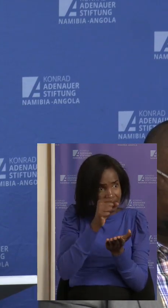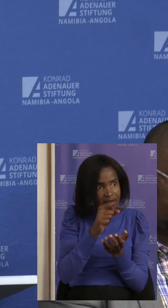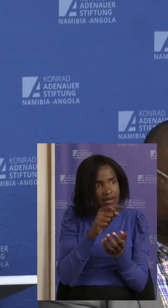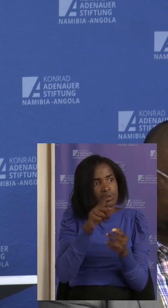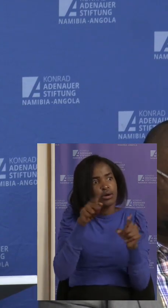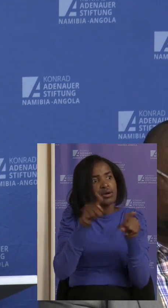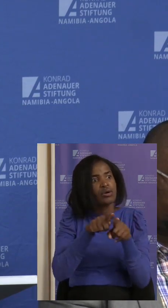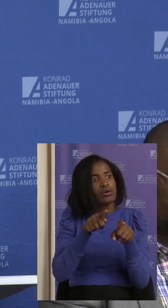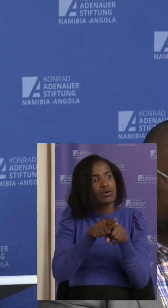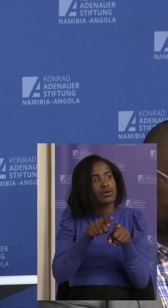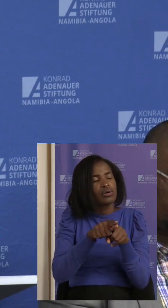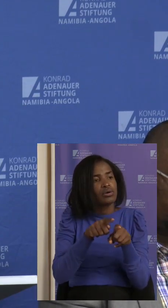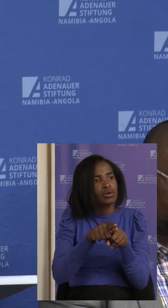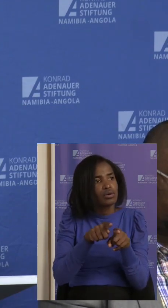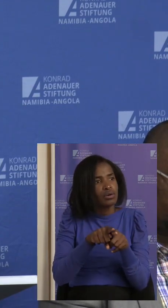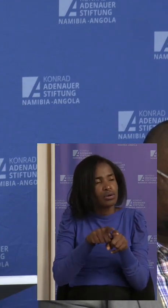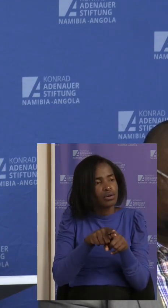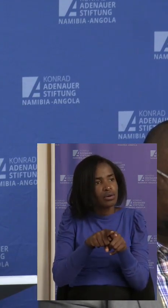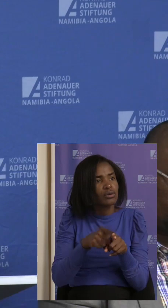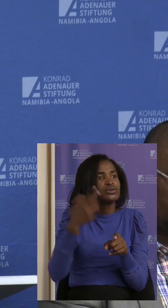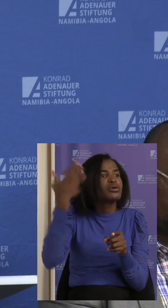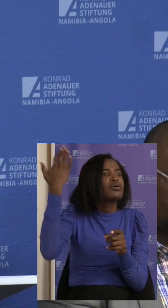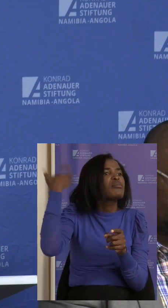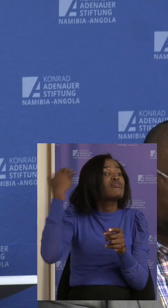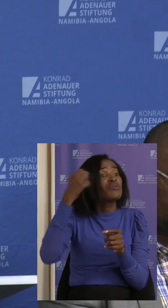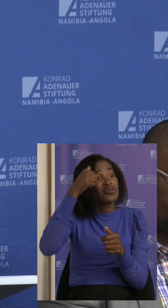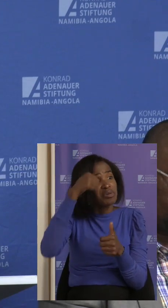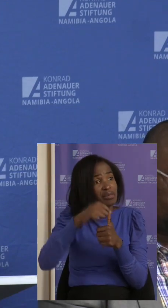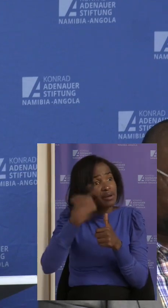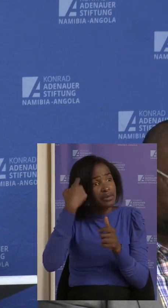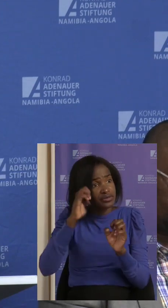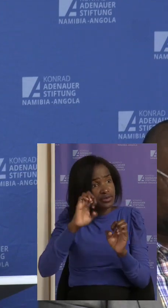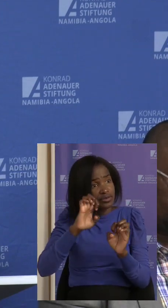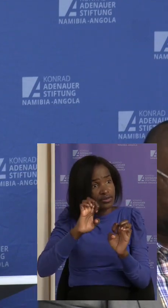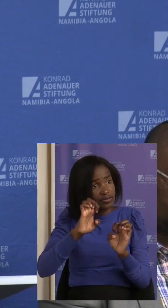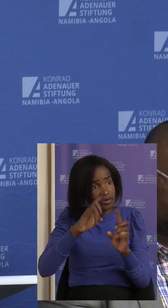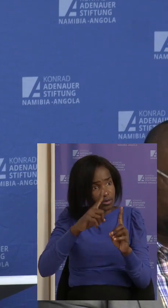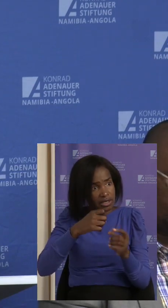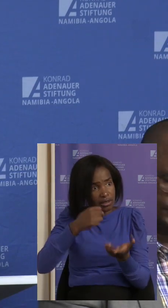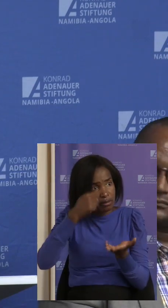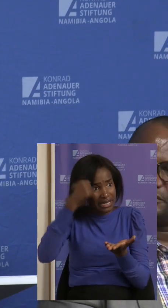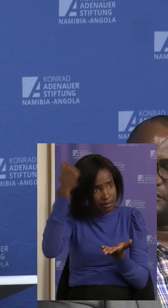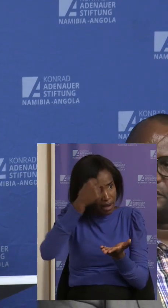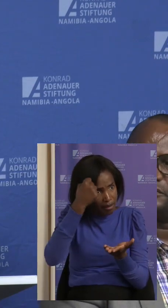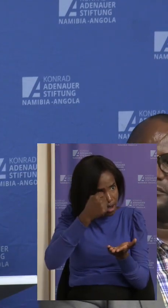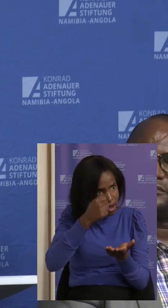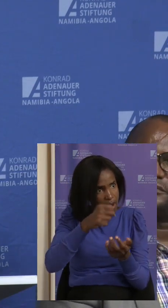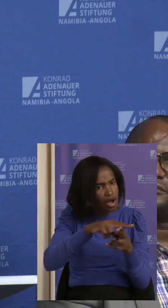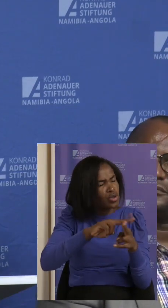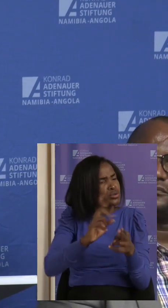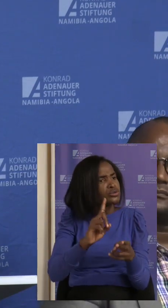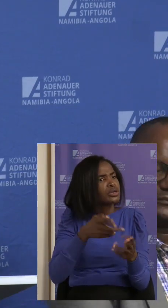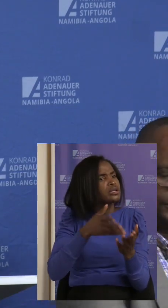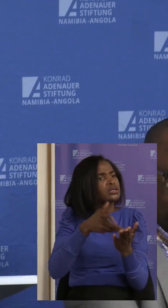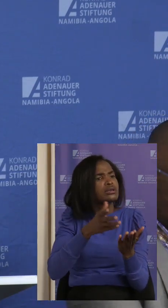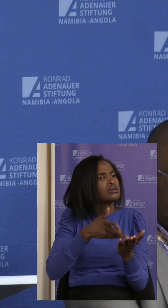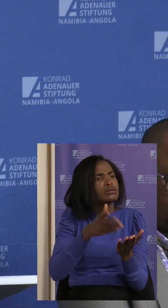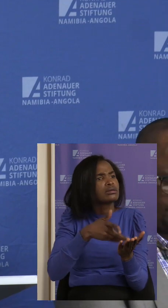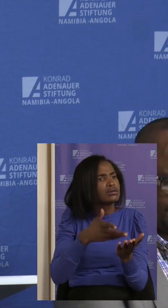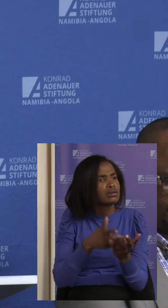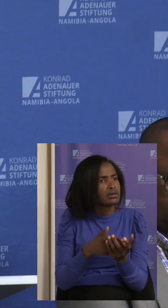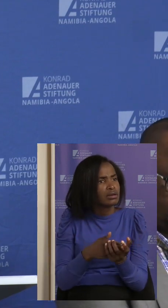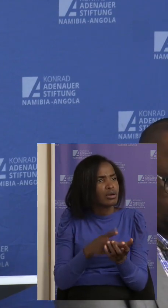have we been doing with the lump sum that we've been already receiving in the last couple of years. Because for us also,